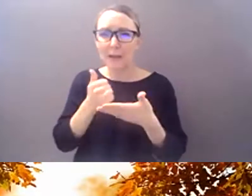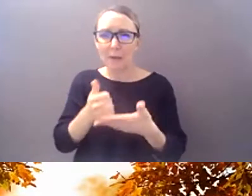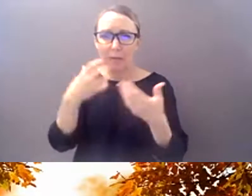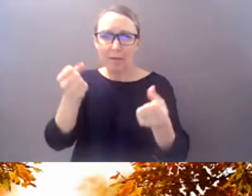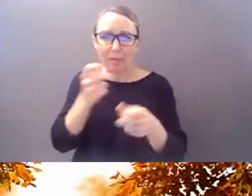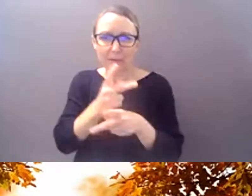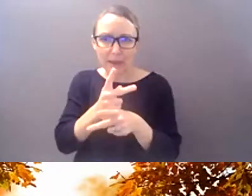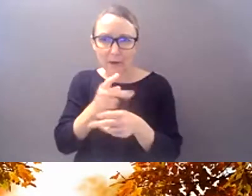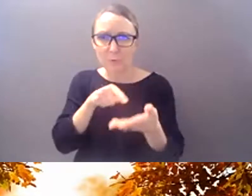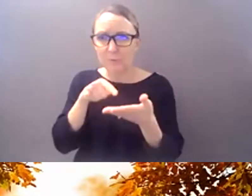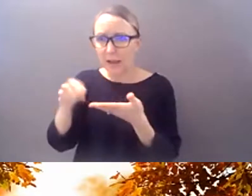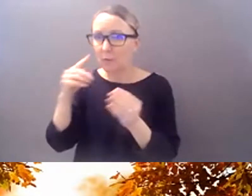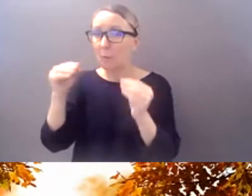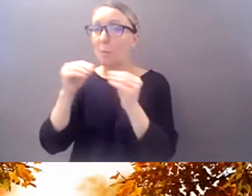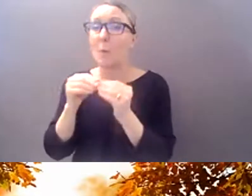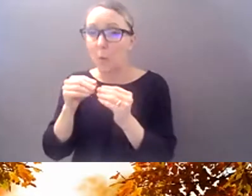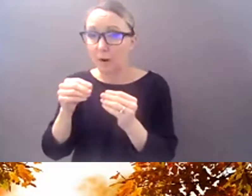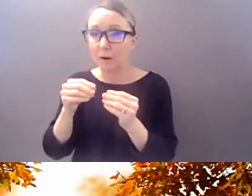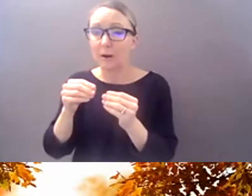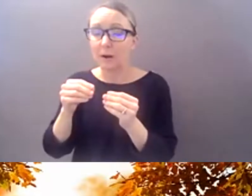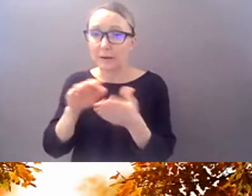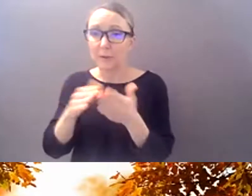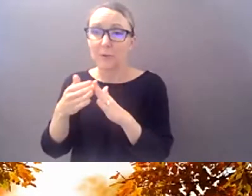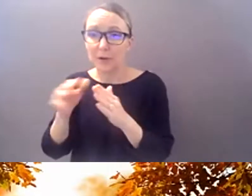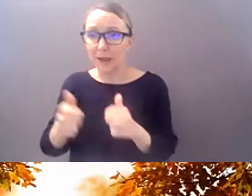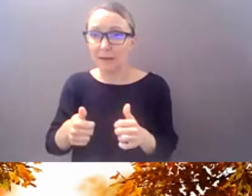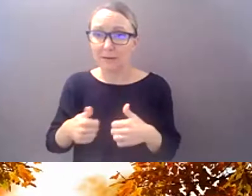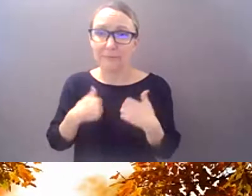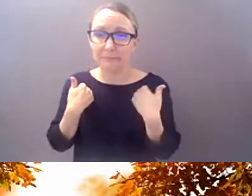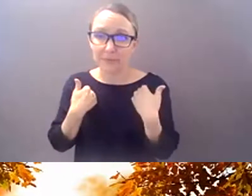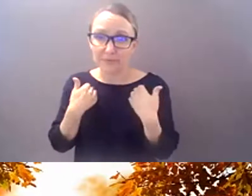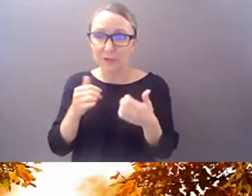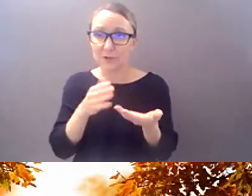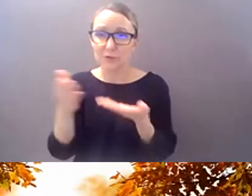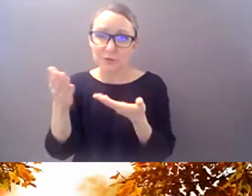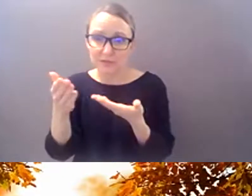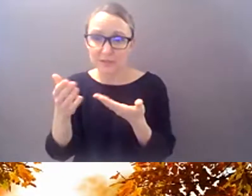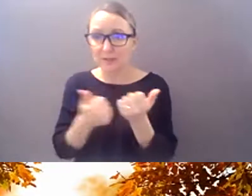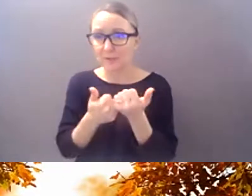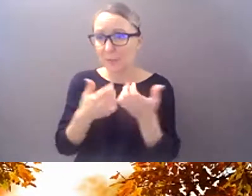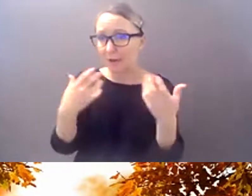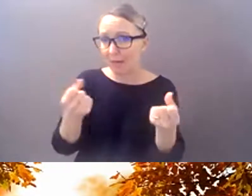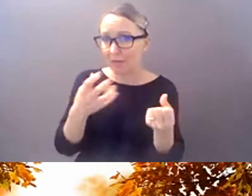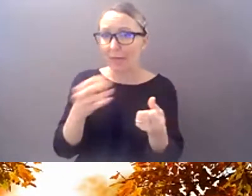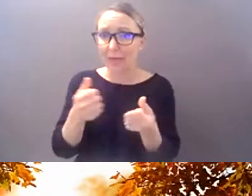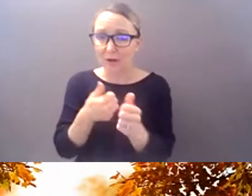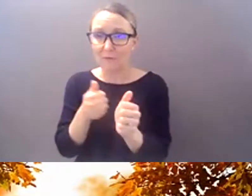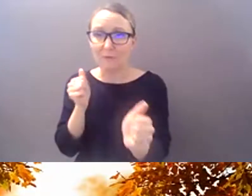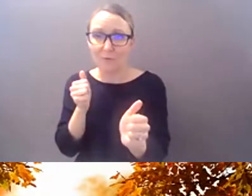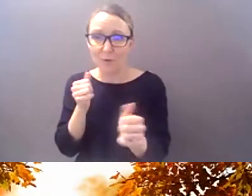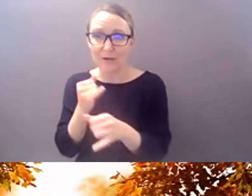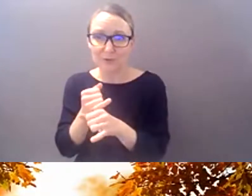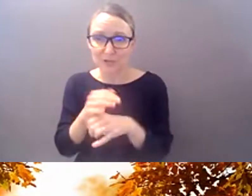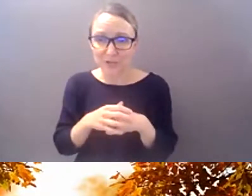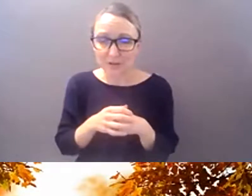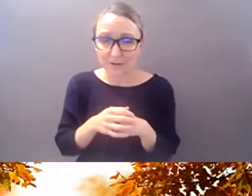community living services that support health and can prevent institutionalization? The second key partnership is